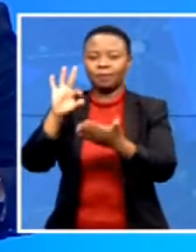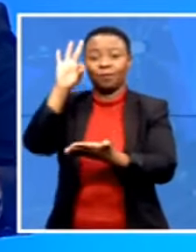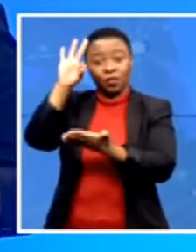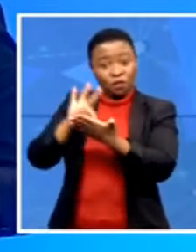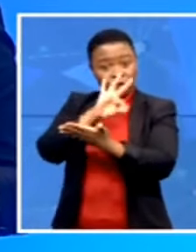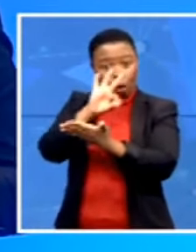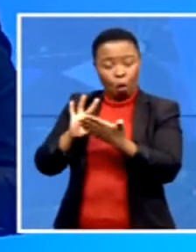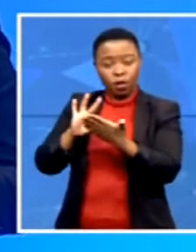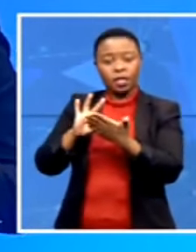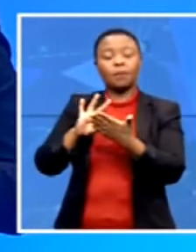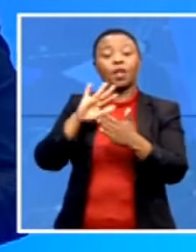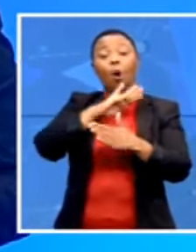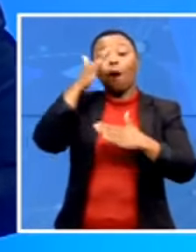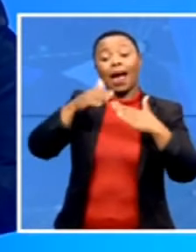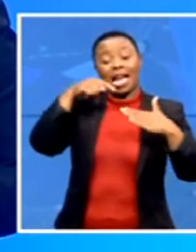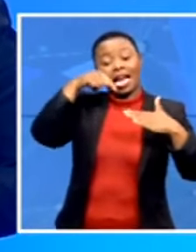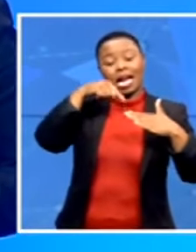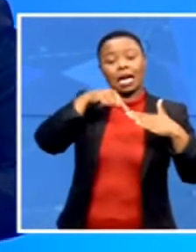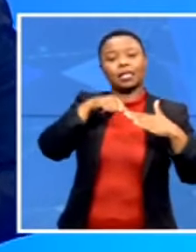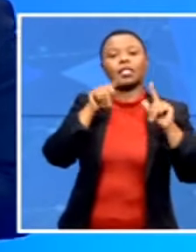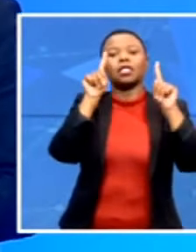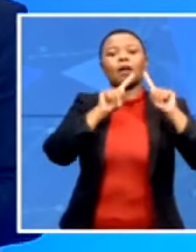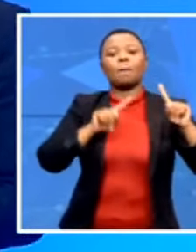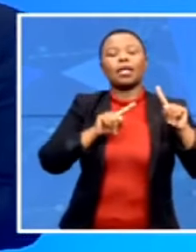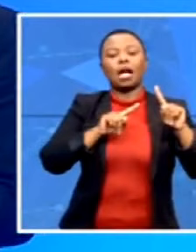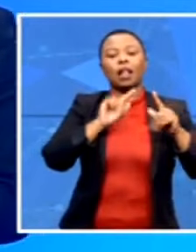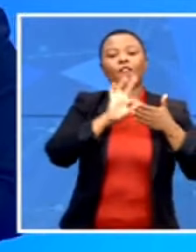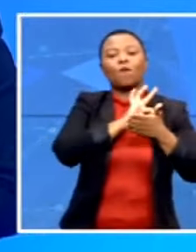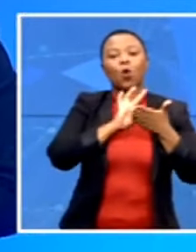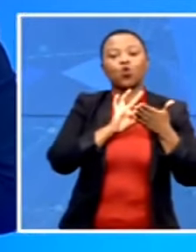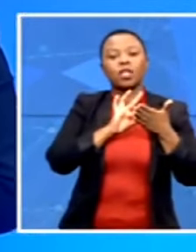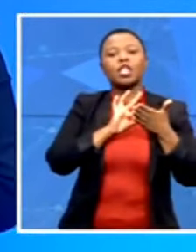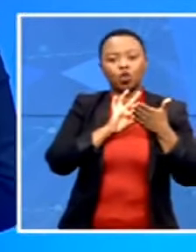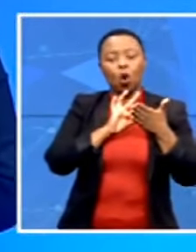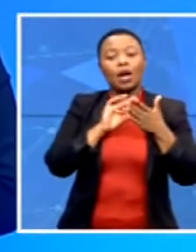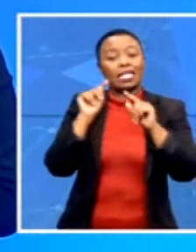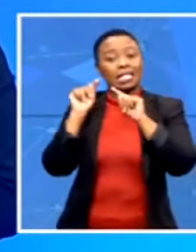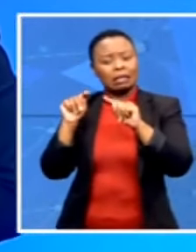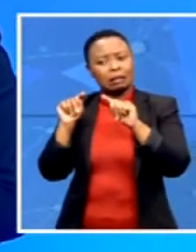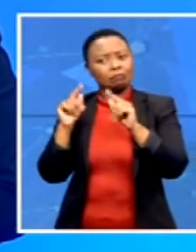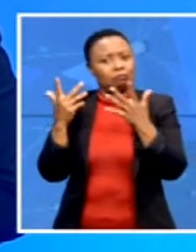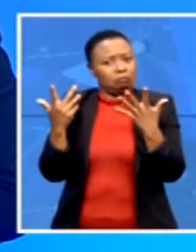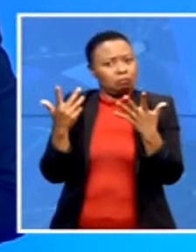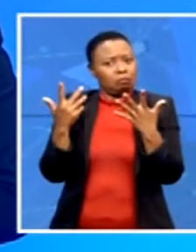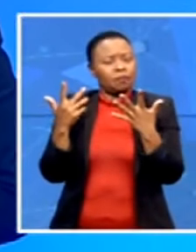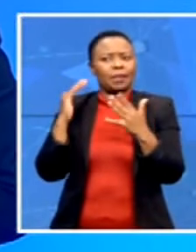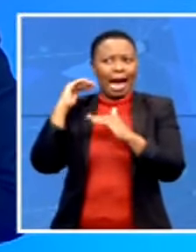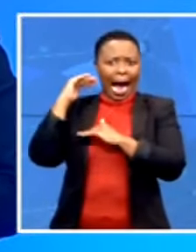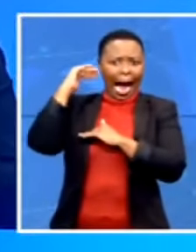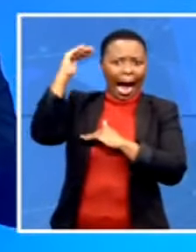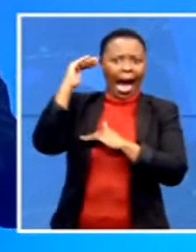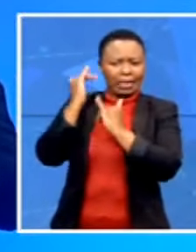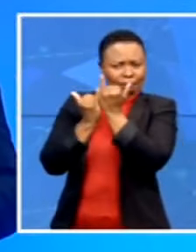these local elections are arguably one of the most hotly contested ones in the history of the democratic South